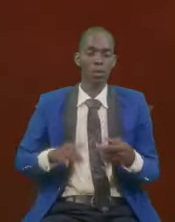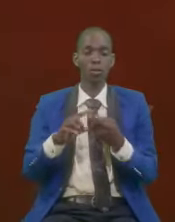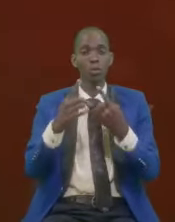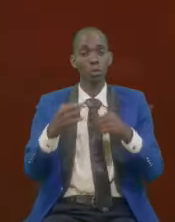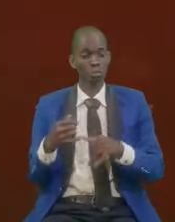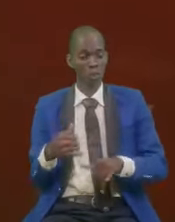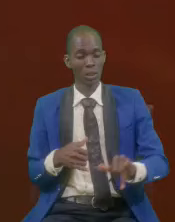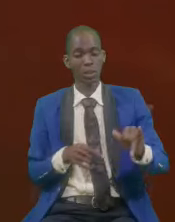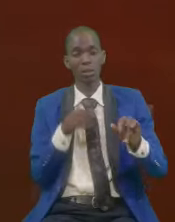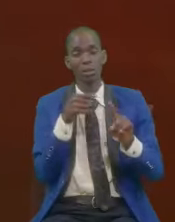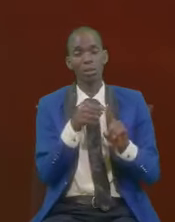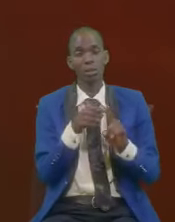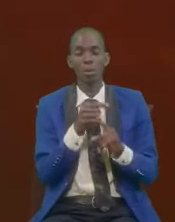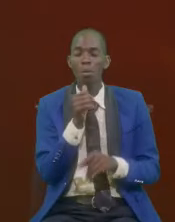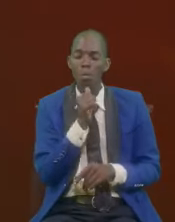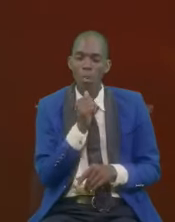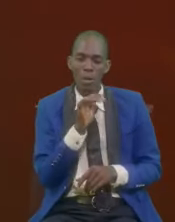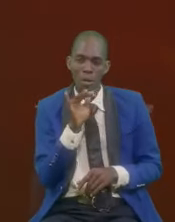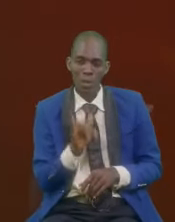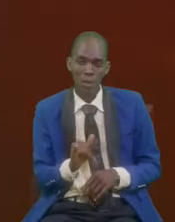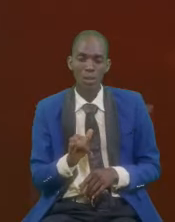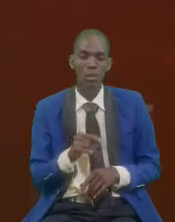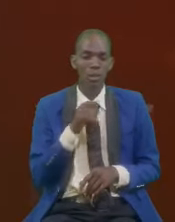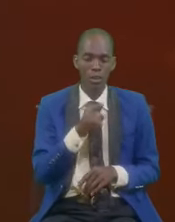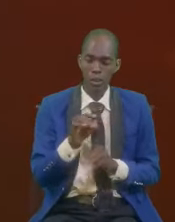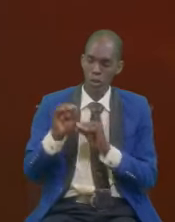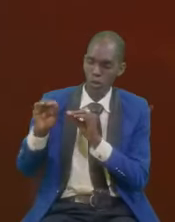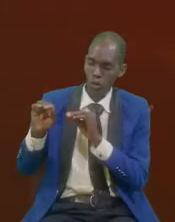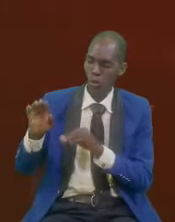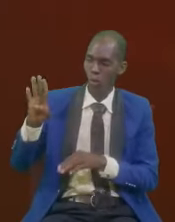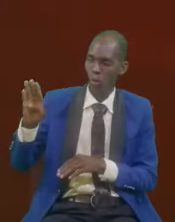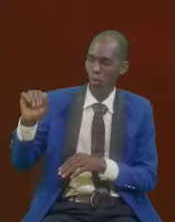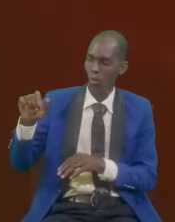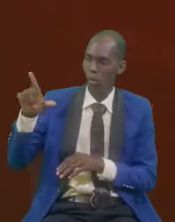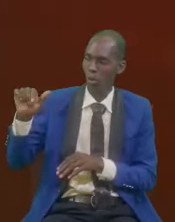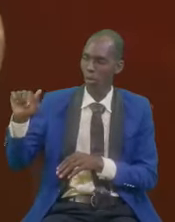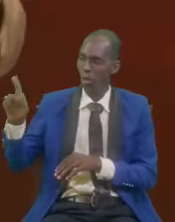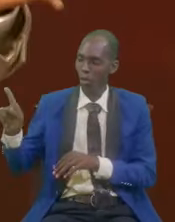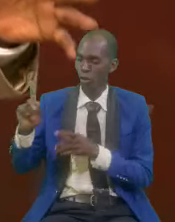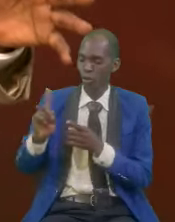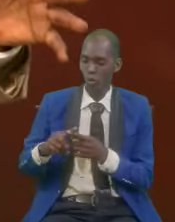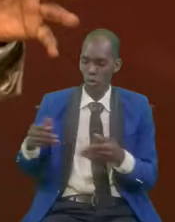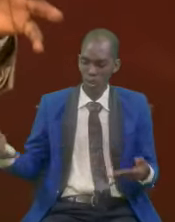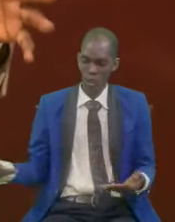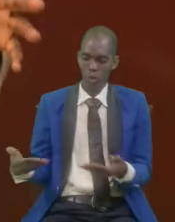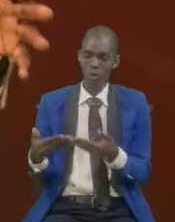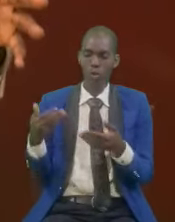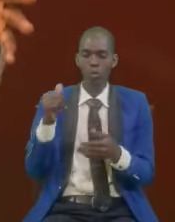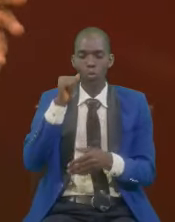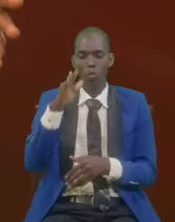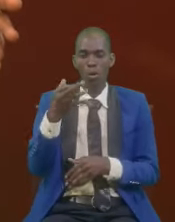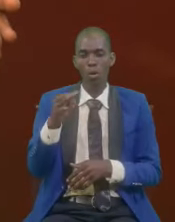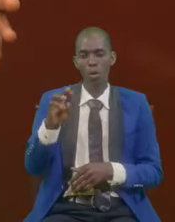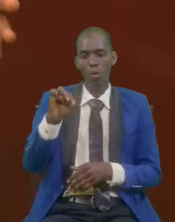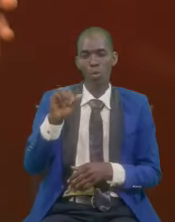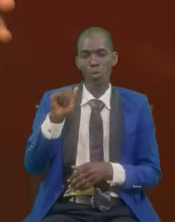Yet, privately, he taught Balak to introduce the women of Moab to the